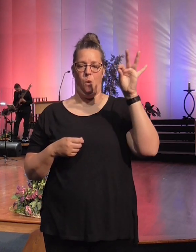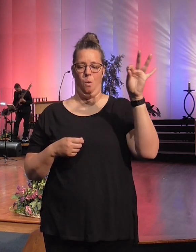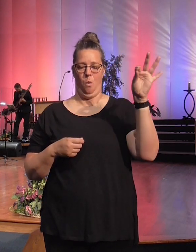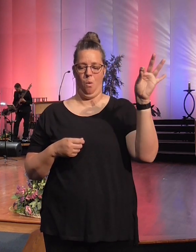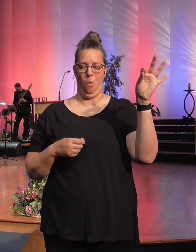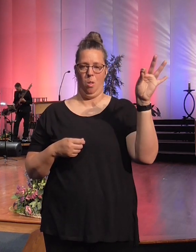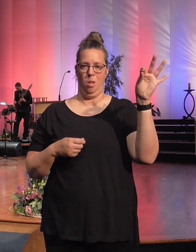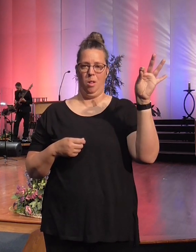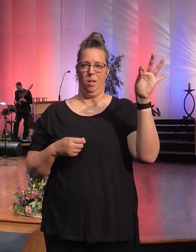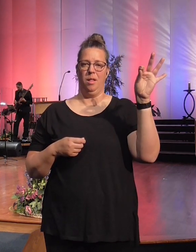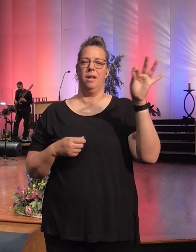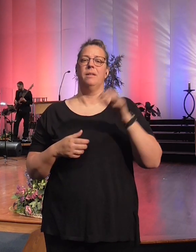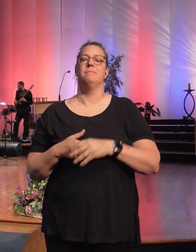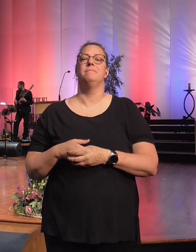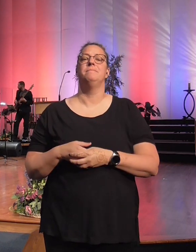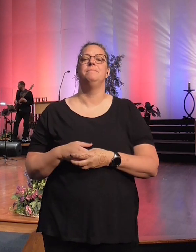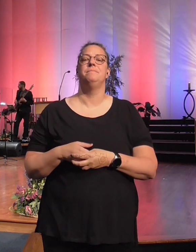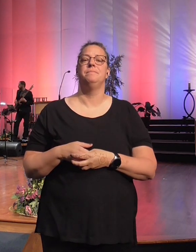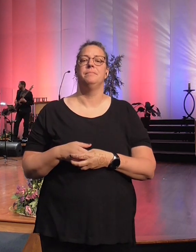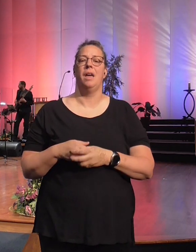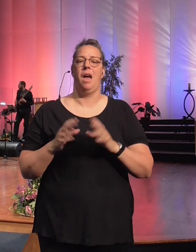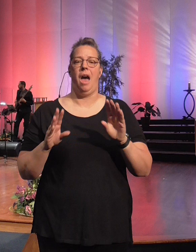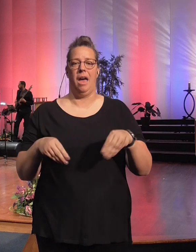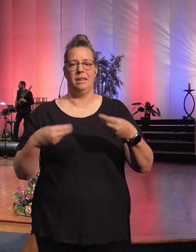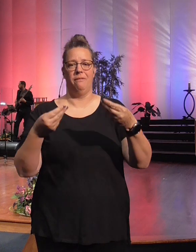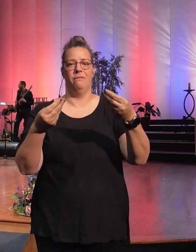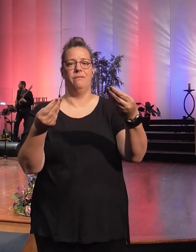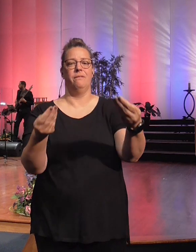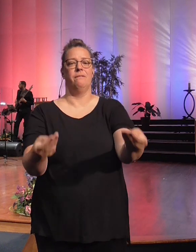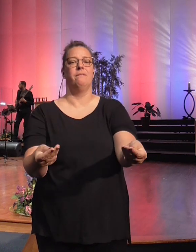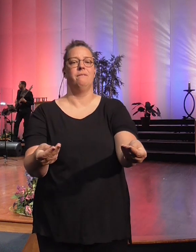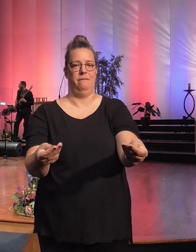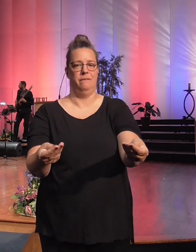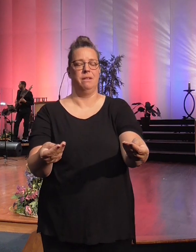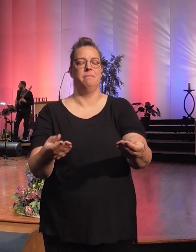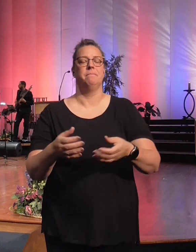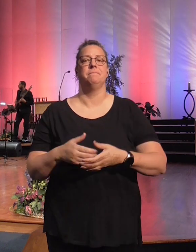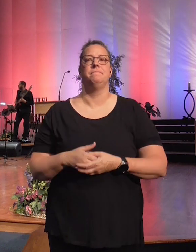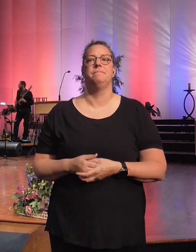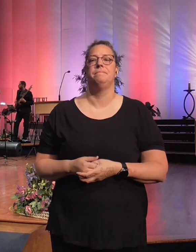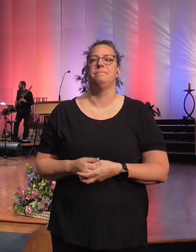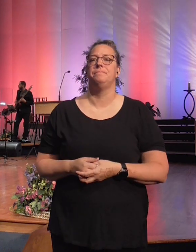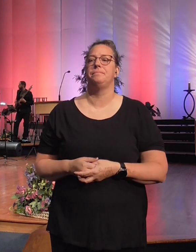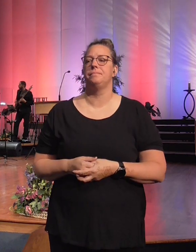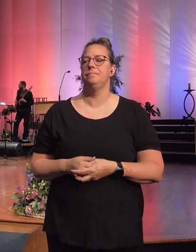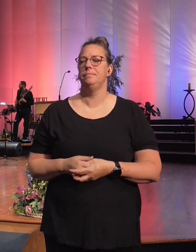soul, I give.